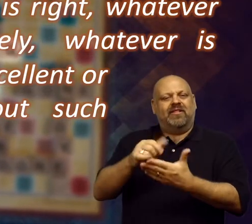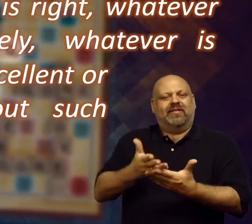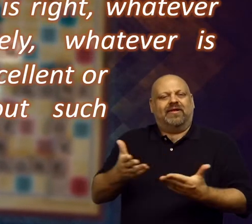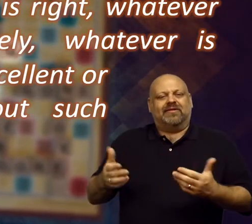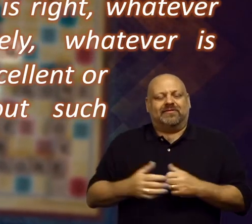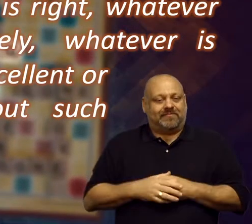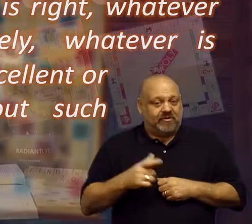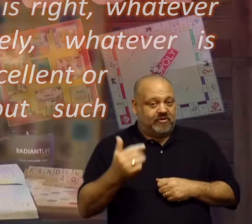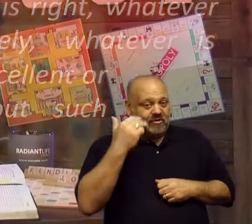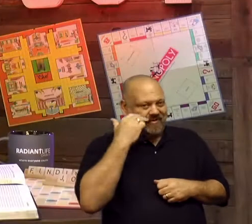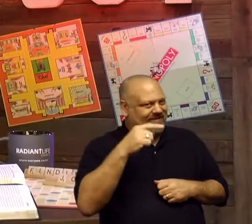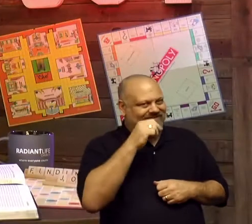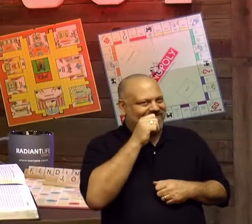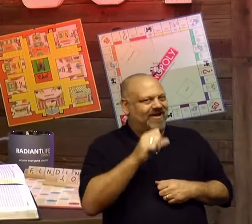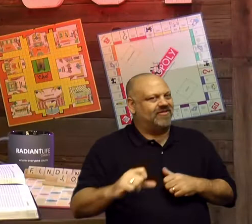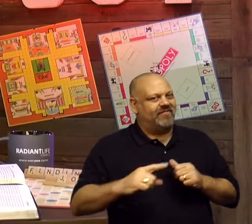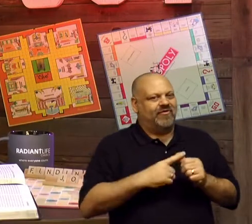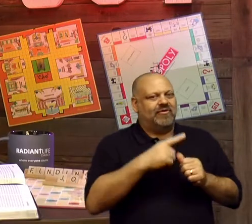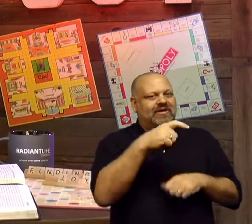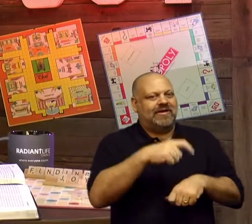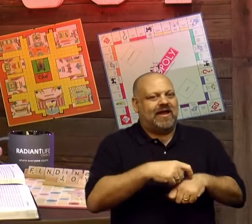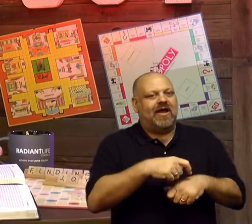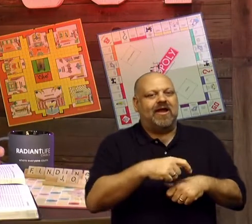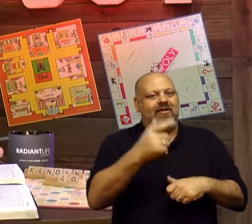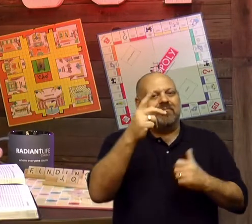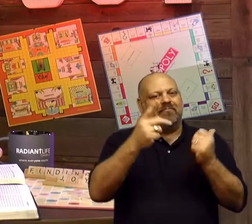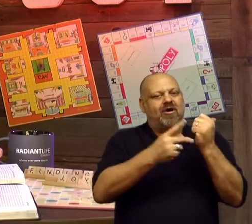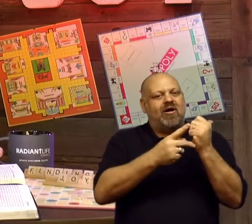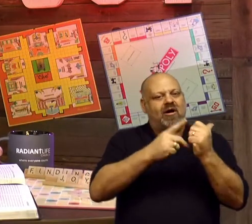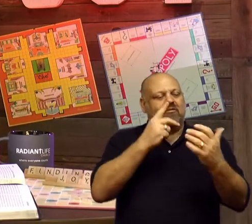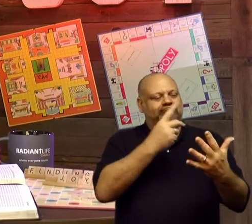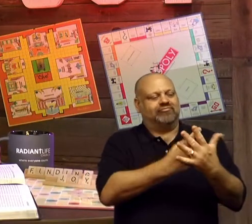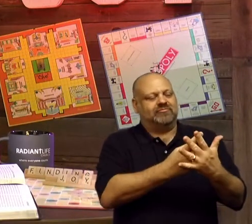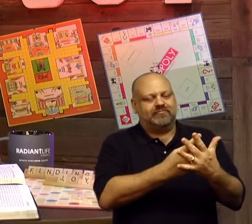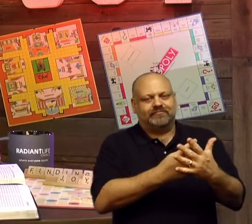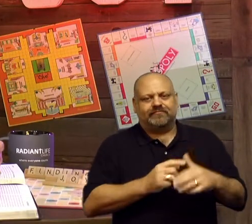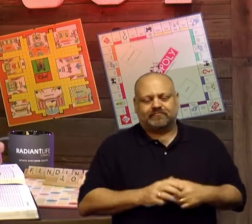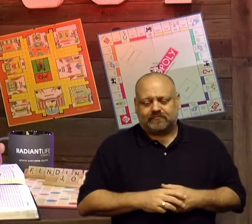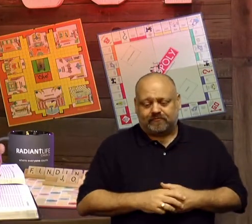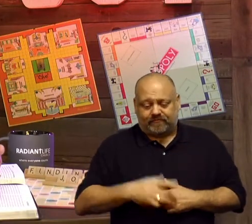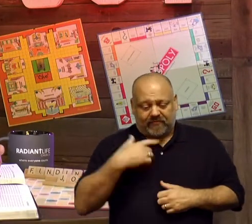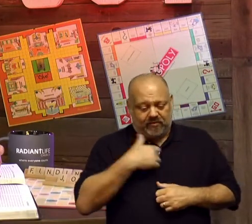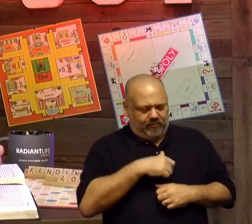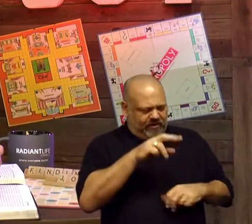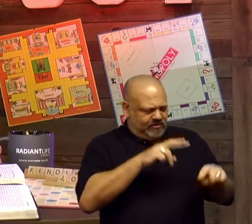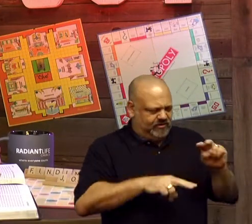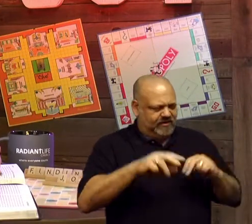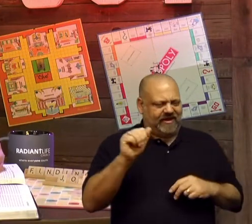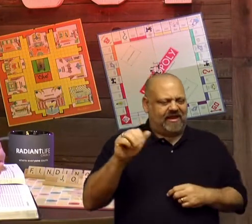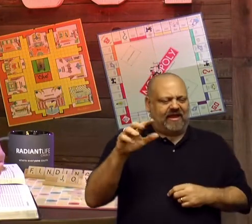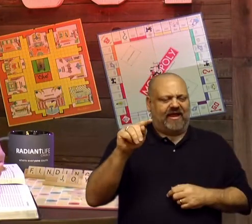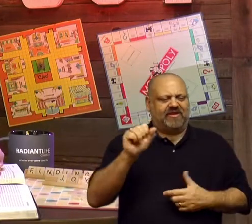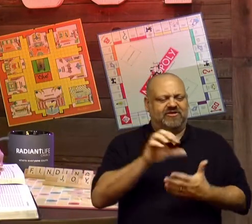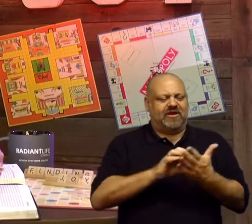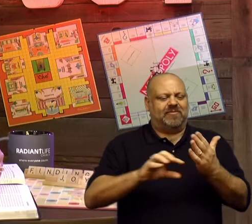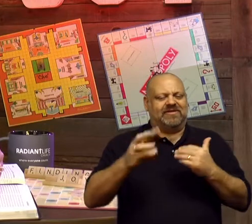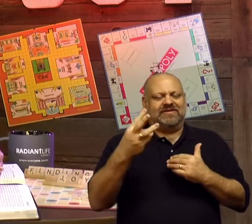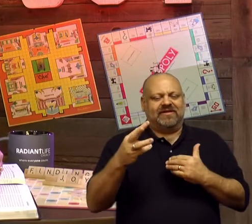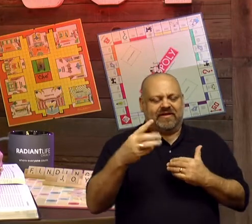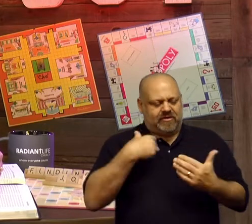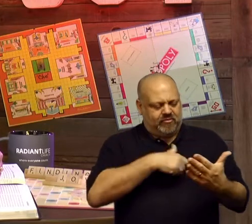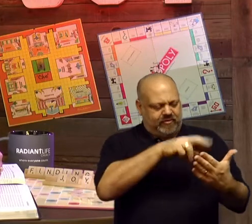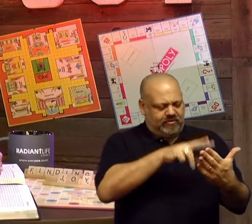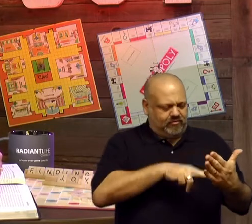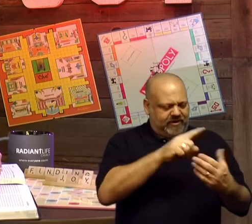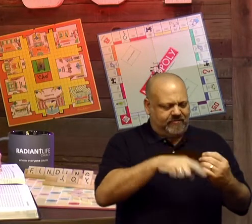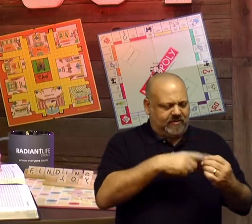such things." You know, this is not actually the first time that Paul had been imprisoned. If we look at Acts